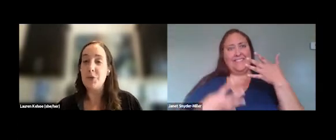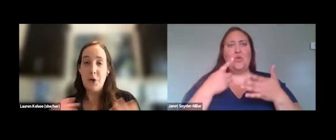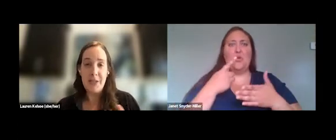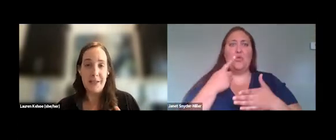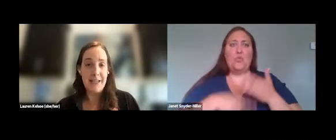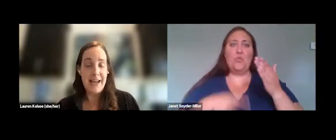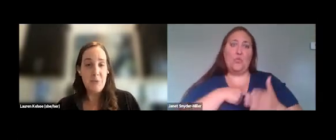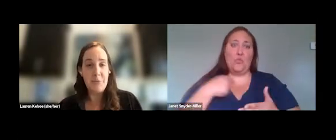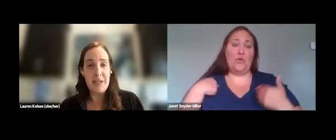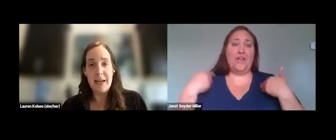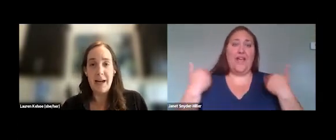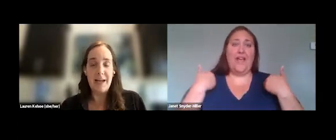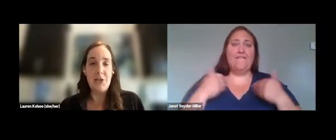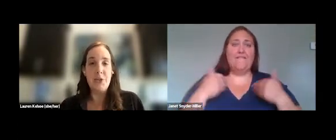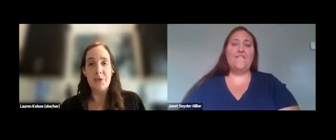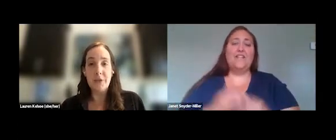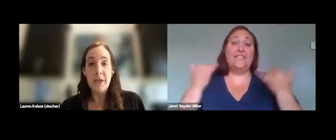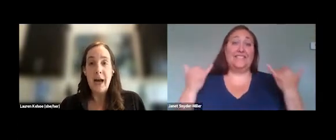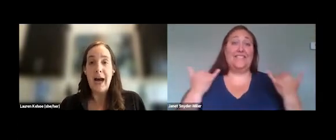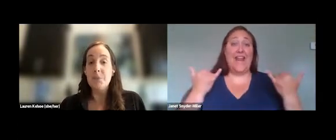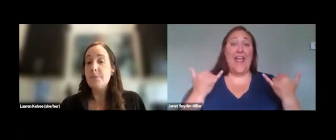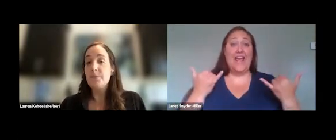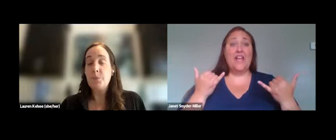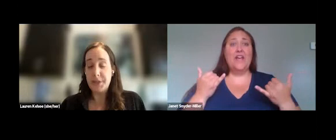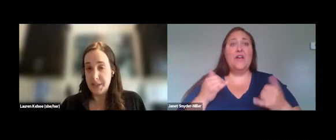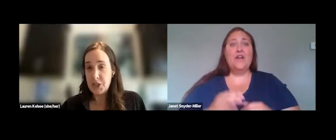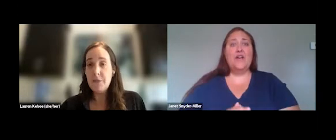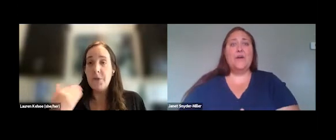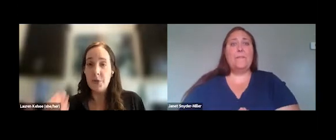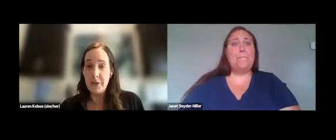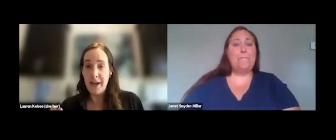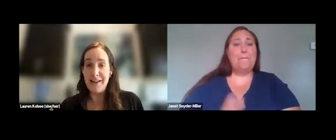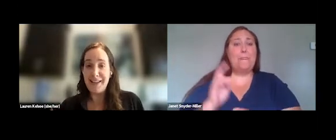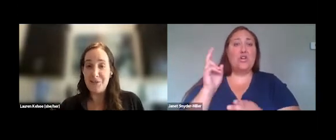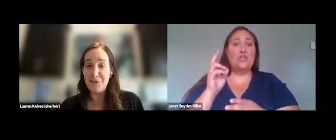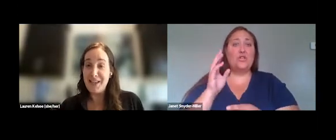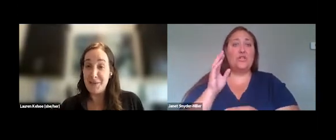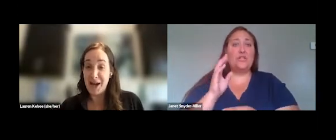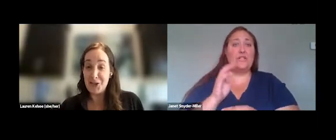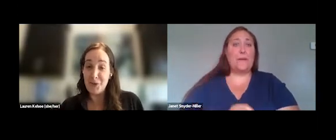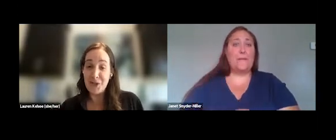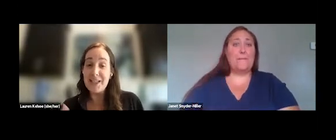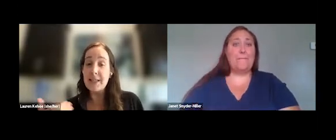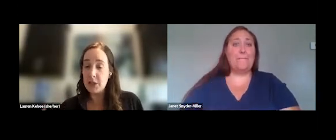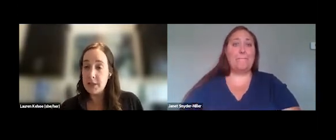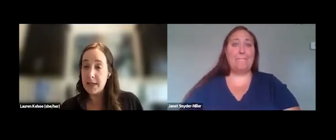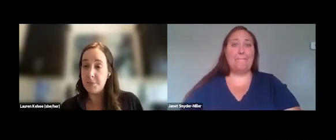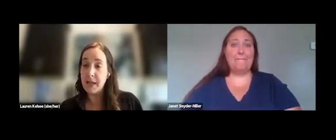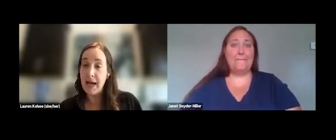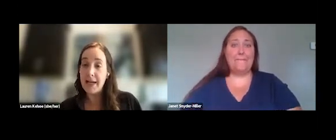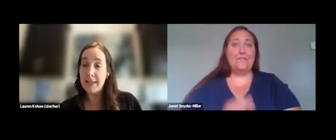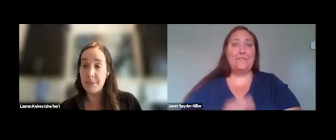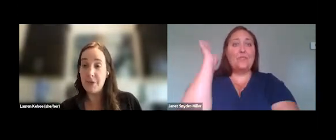So I do hope today will be a useful presentation for you to then kind of take back to your own organizations